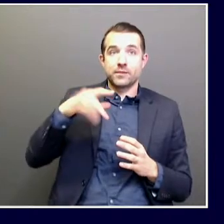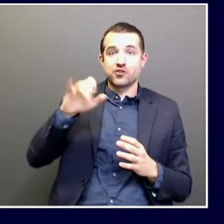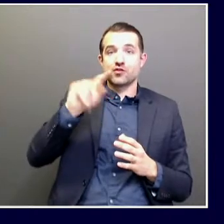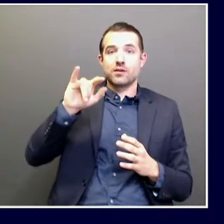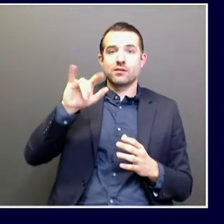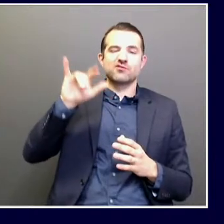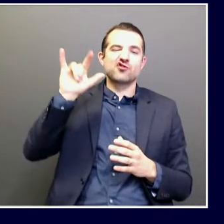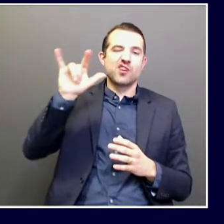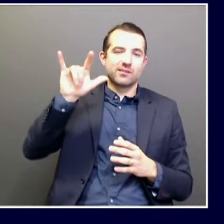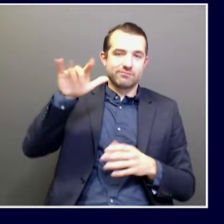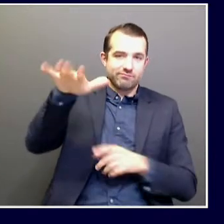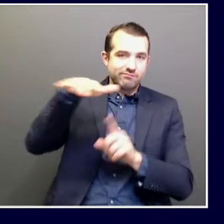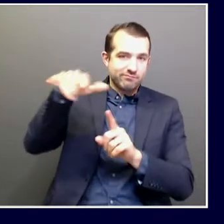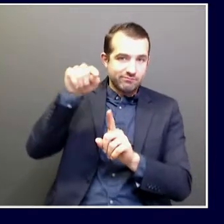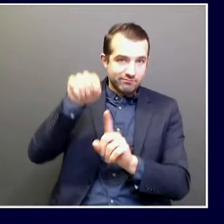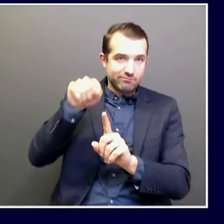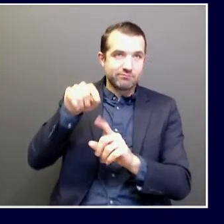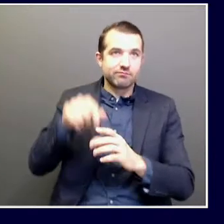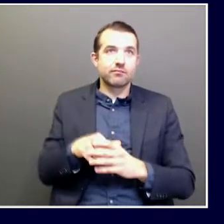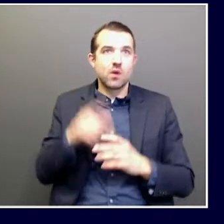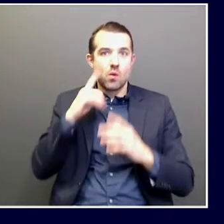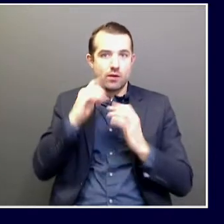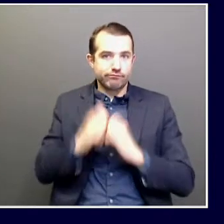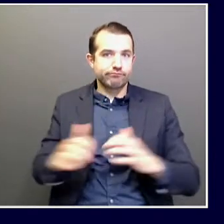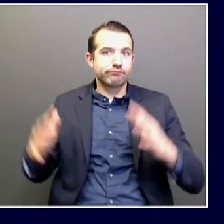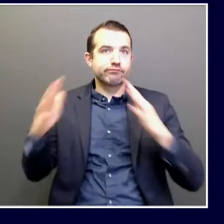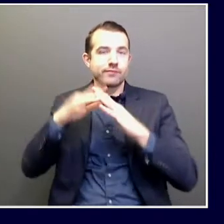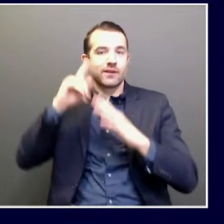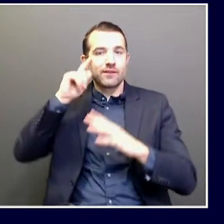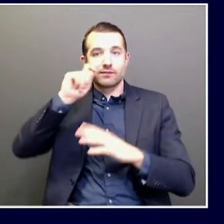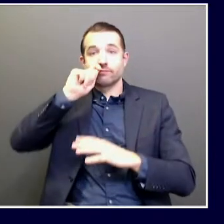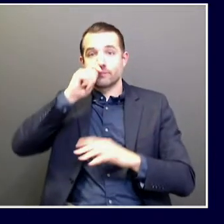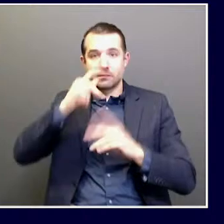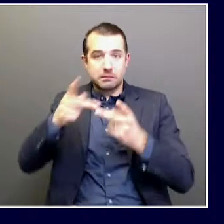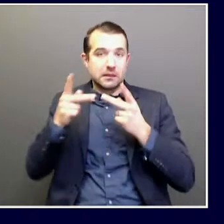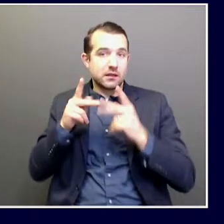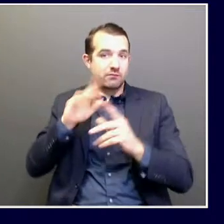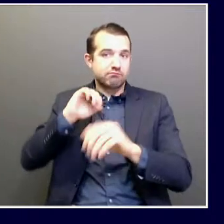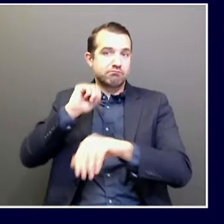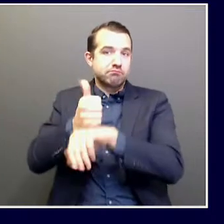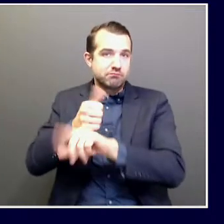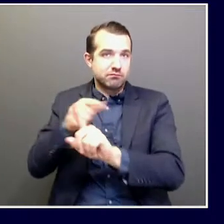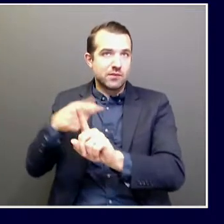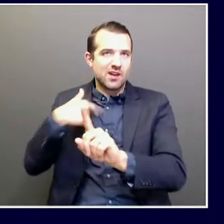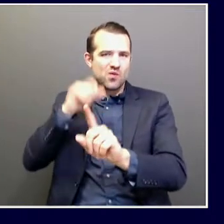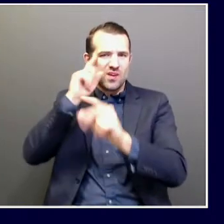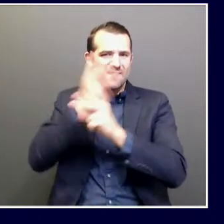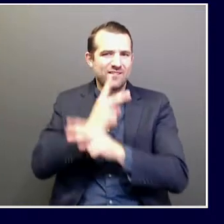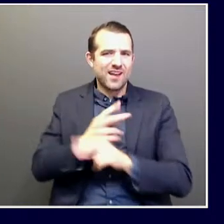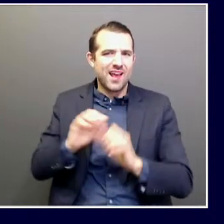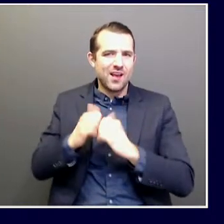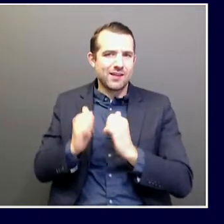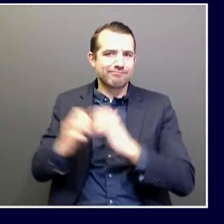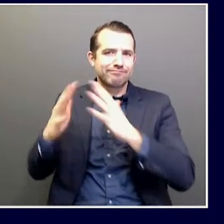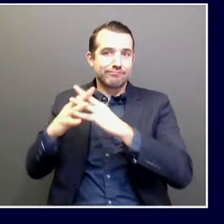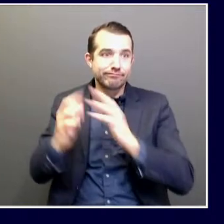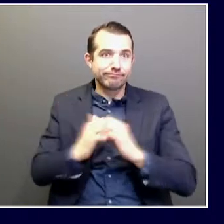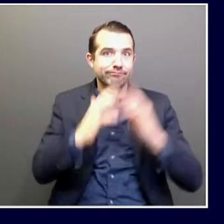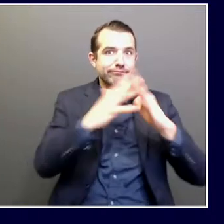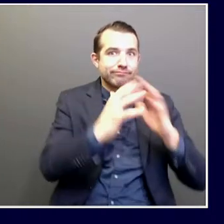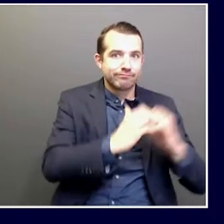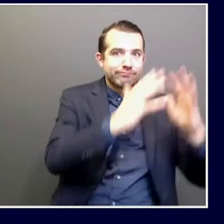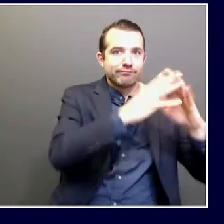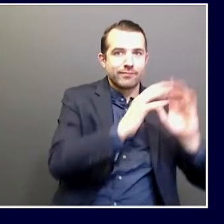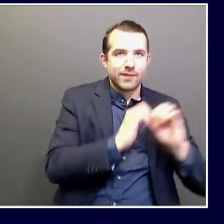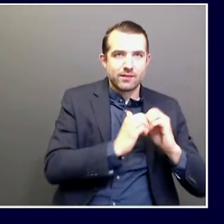expand testing throughout the state and looking at all those programs that could be stood up to improve access